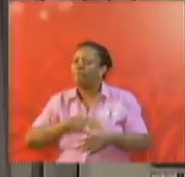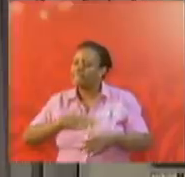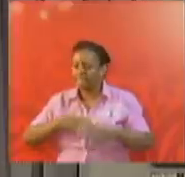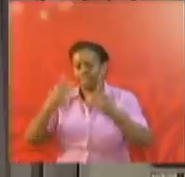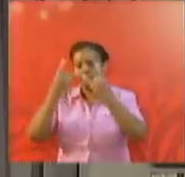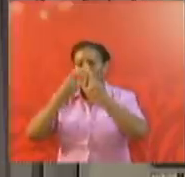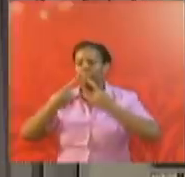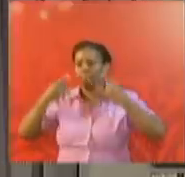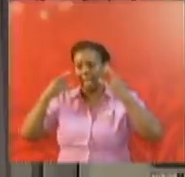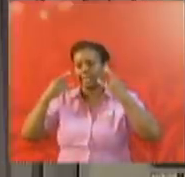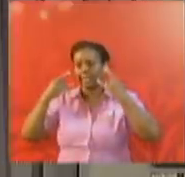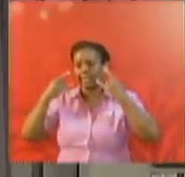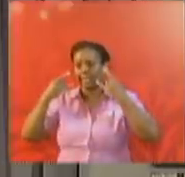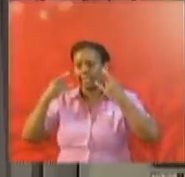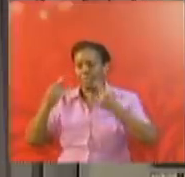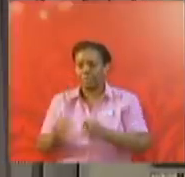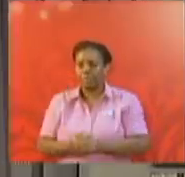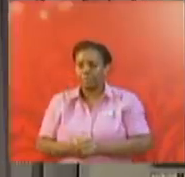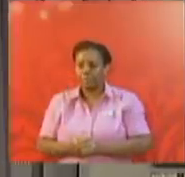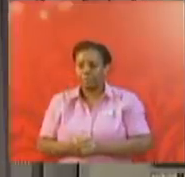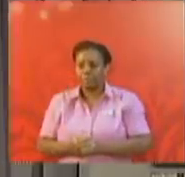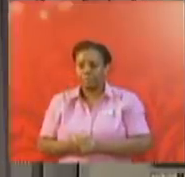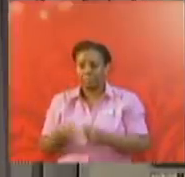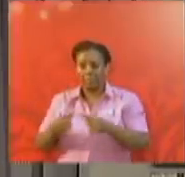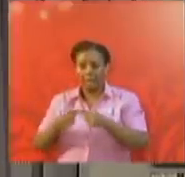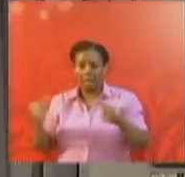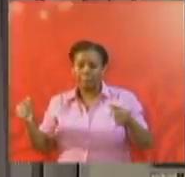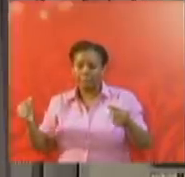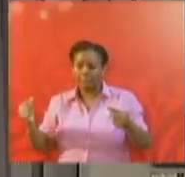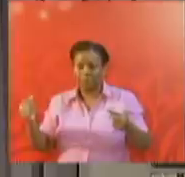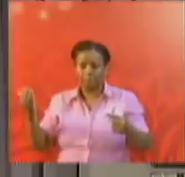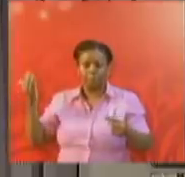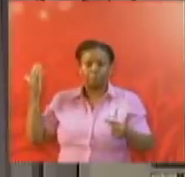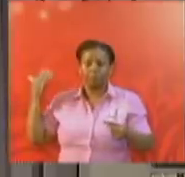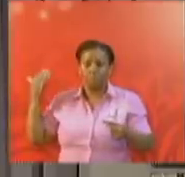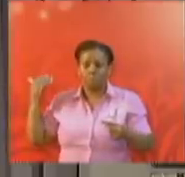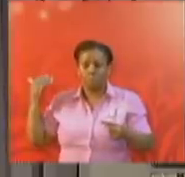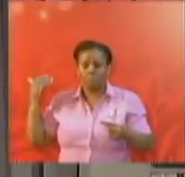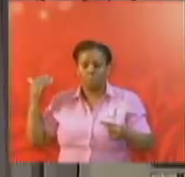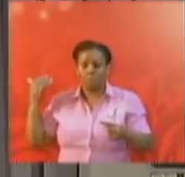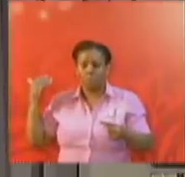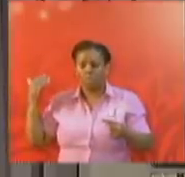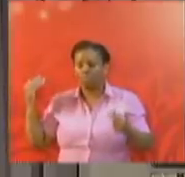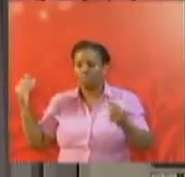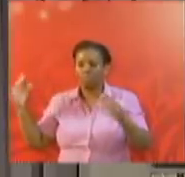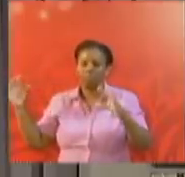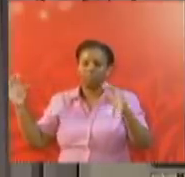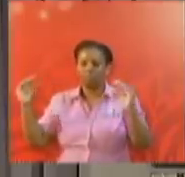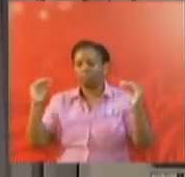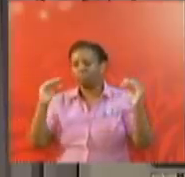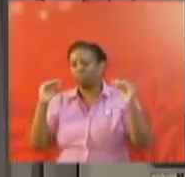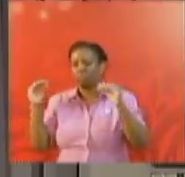opposition's track record and statements are well known, starting from implement a state of emergency,